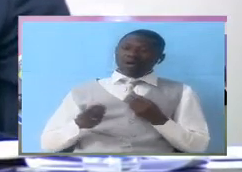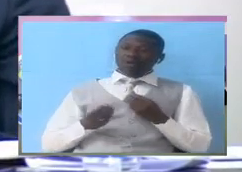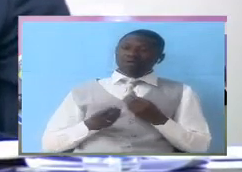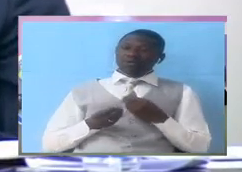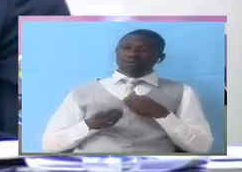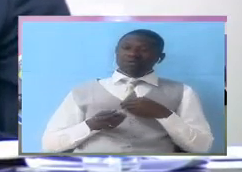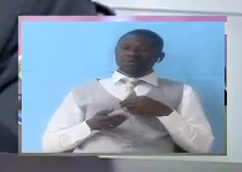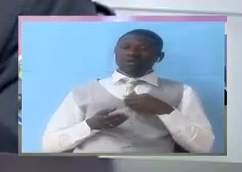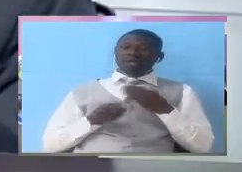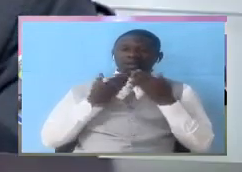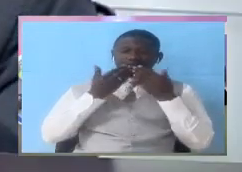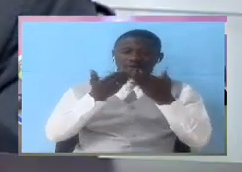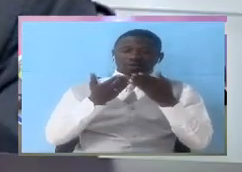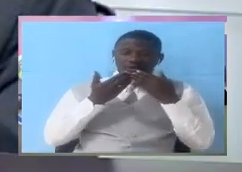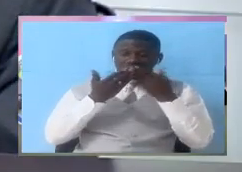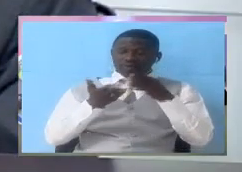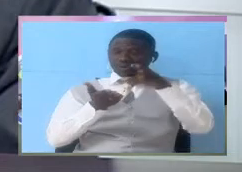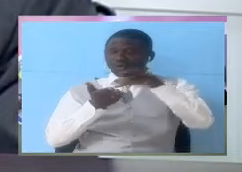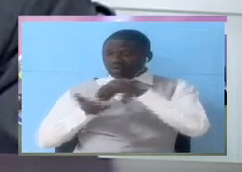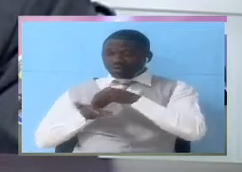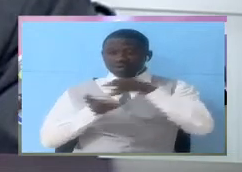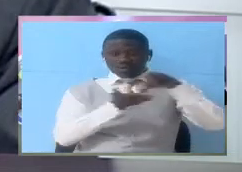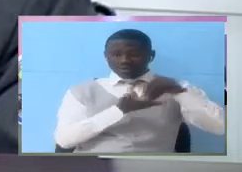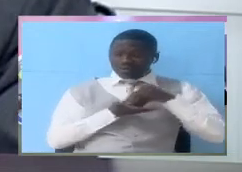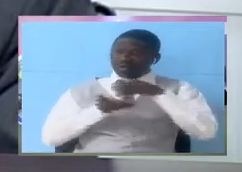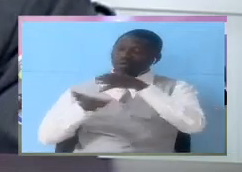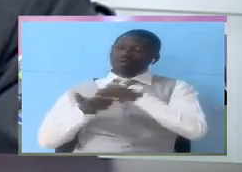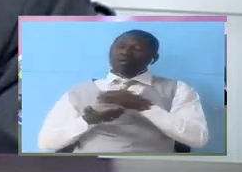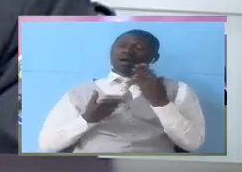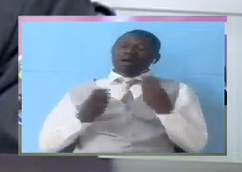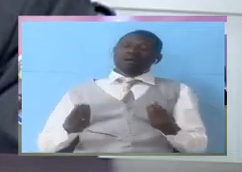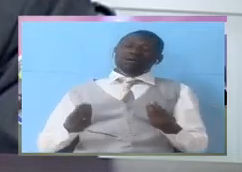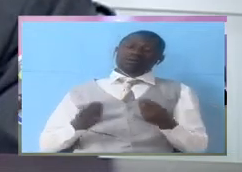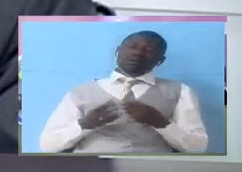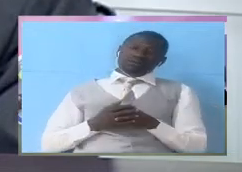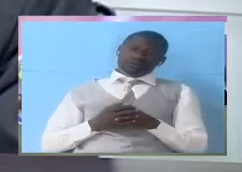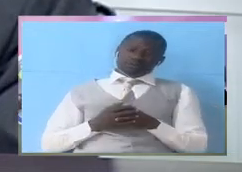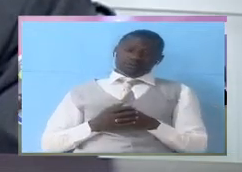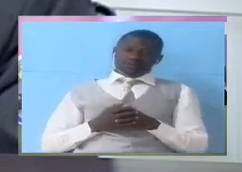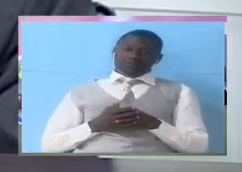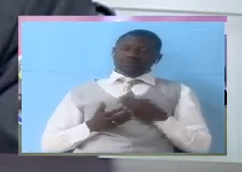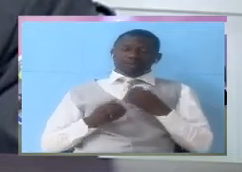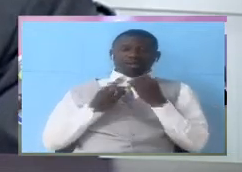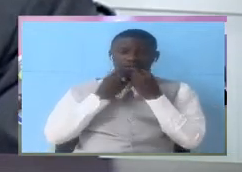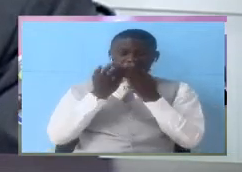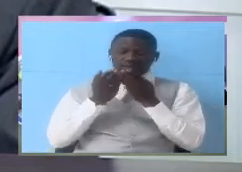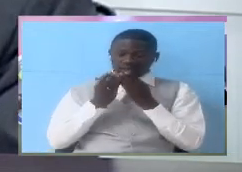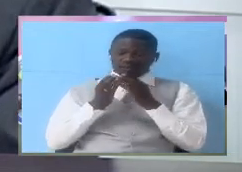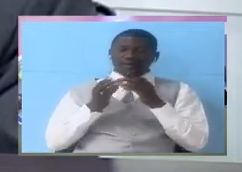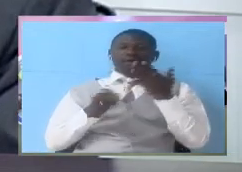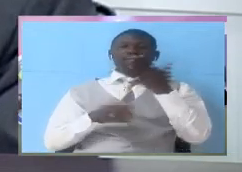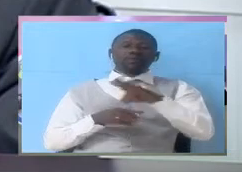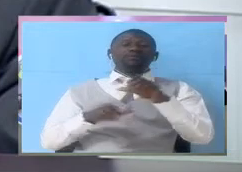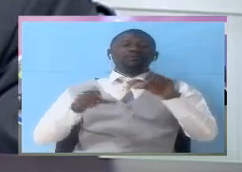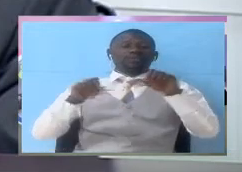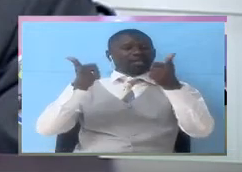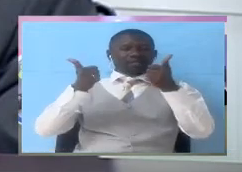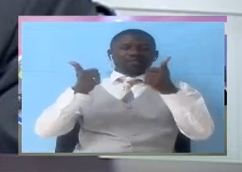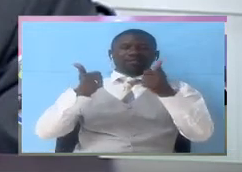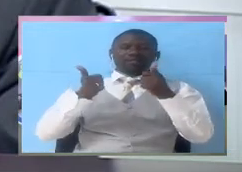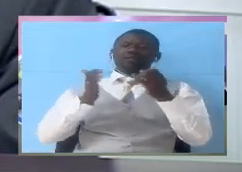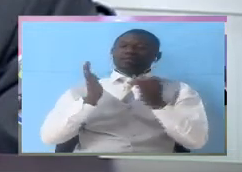ñoom. I said in the beginning waxna ko ci njël ben that the panel started off nicely. Su panel bi nim